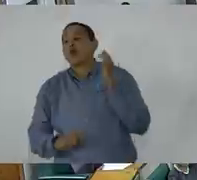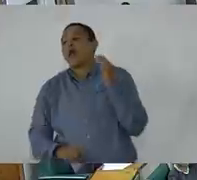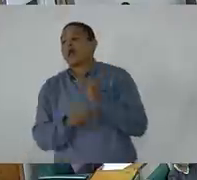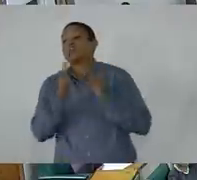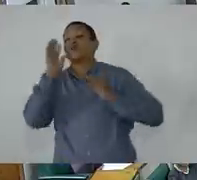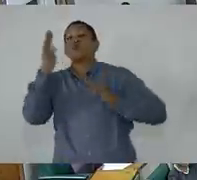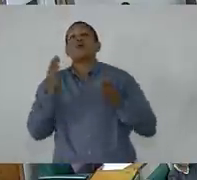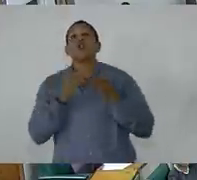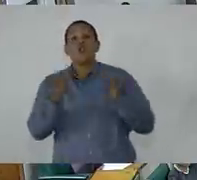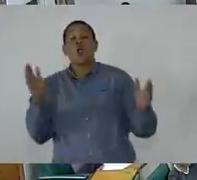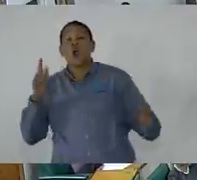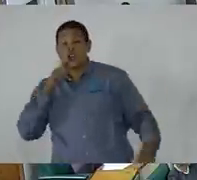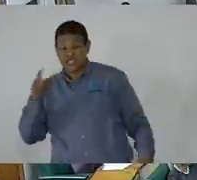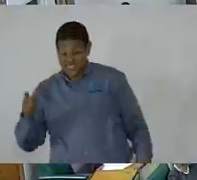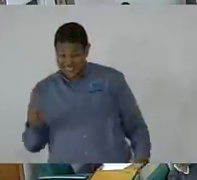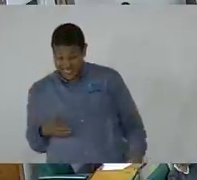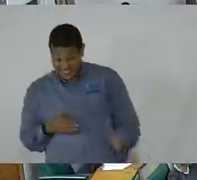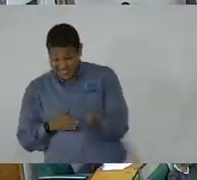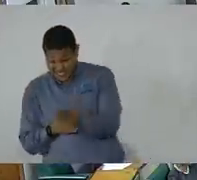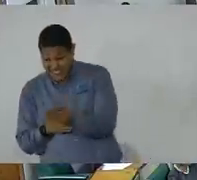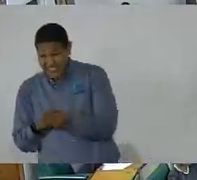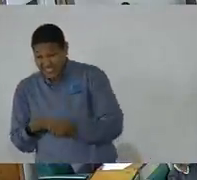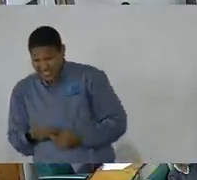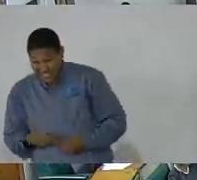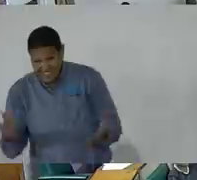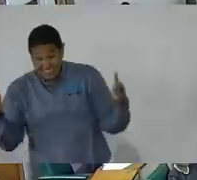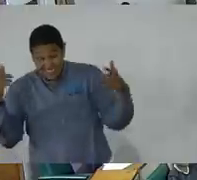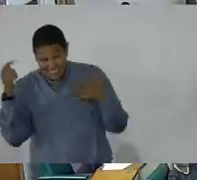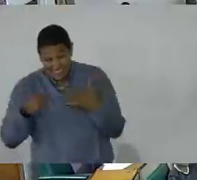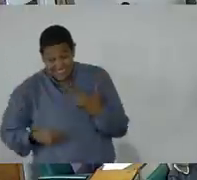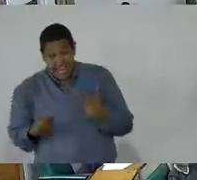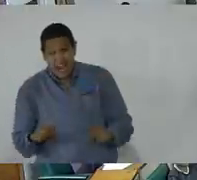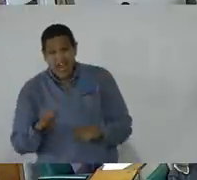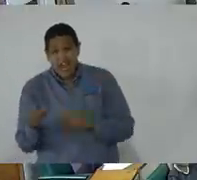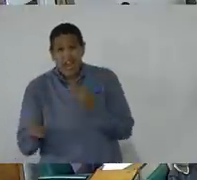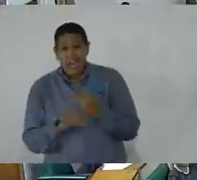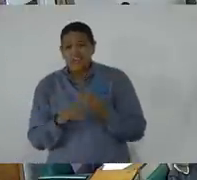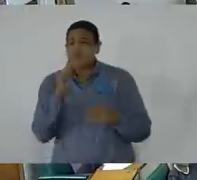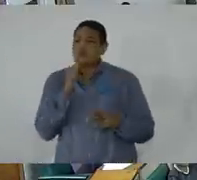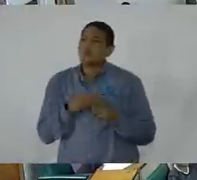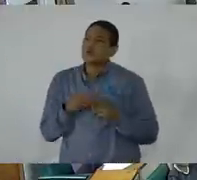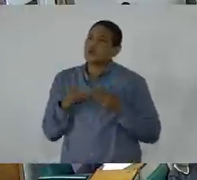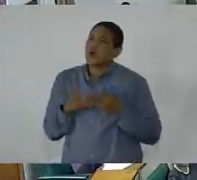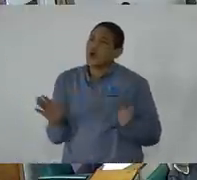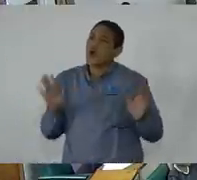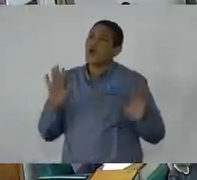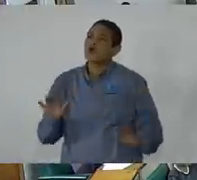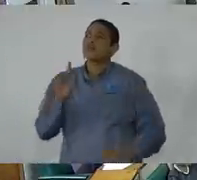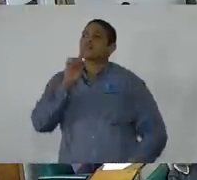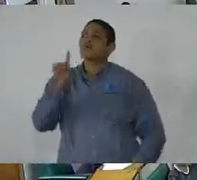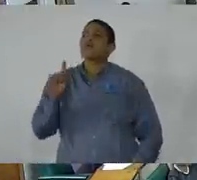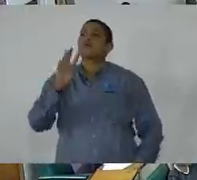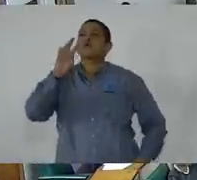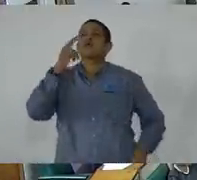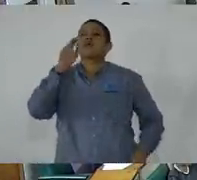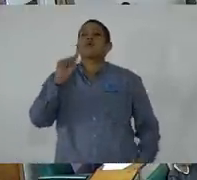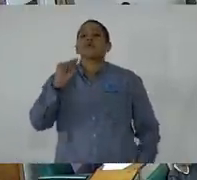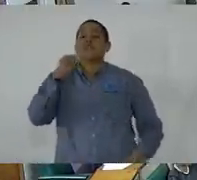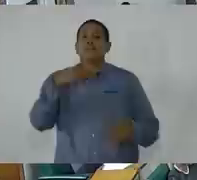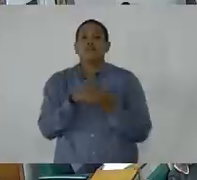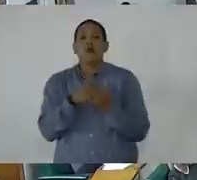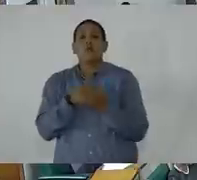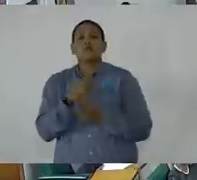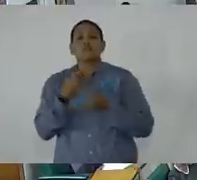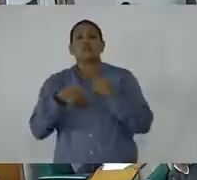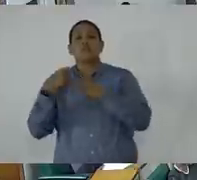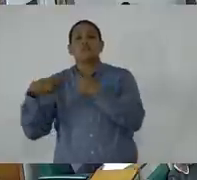launch the pelagic fish initiative. We'll also see to the launch, Madam Speaker, of the wheat flour substitution